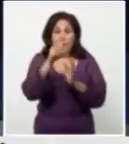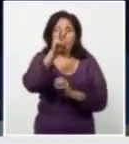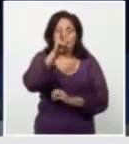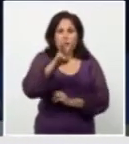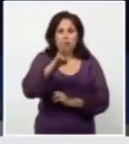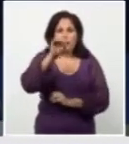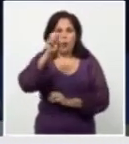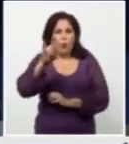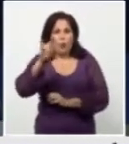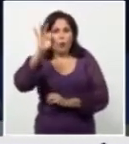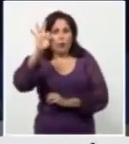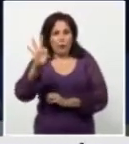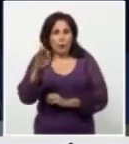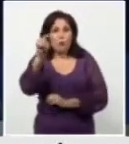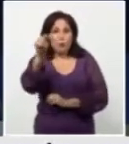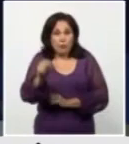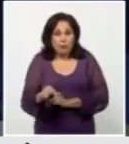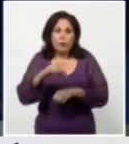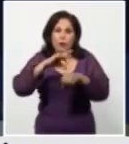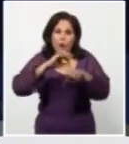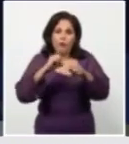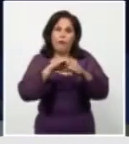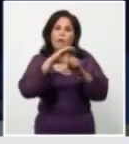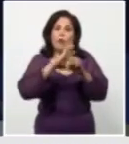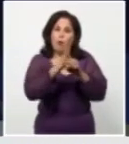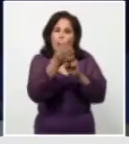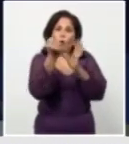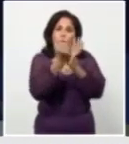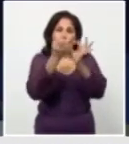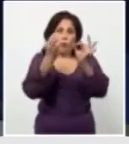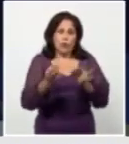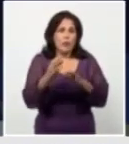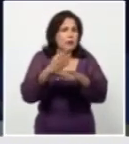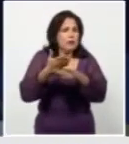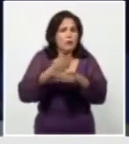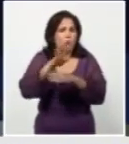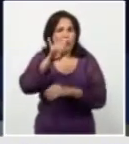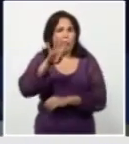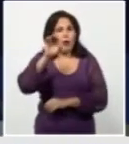48.14% of the total of cases reported in the world.